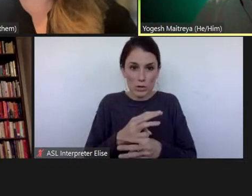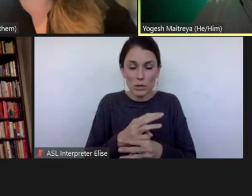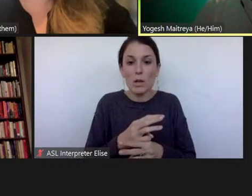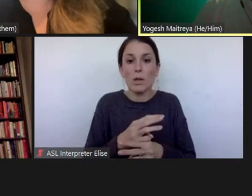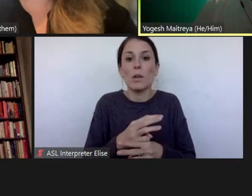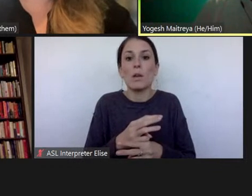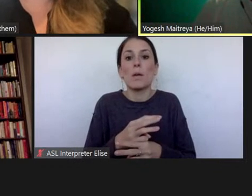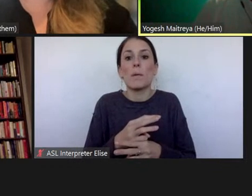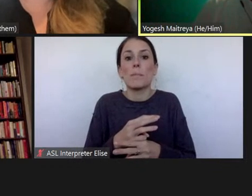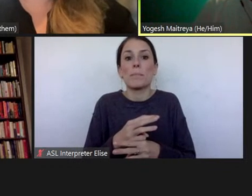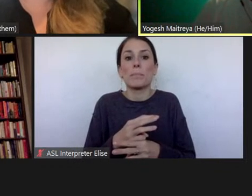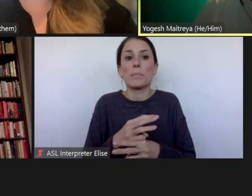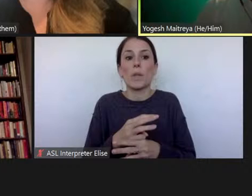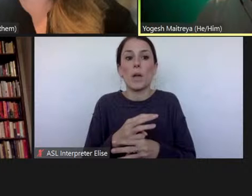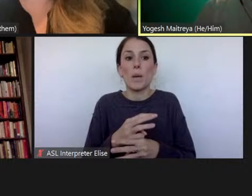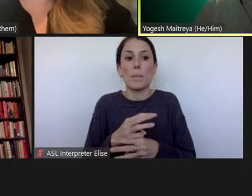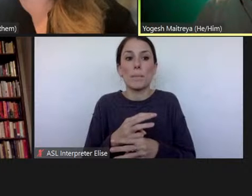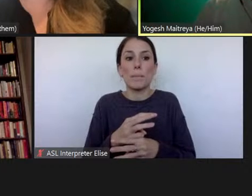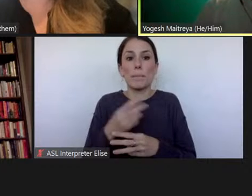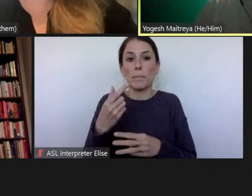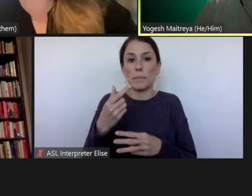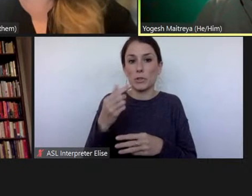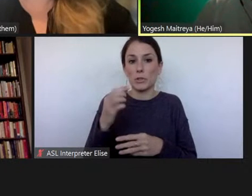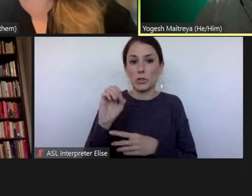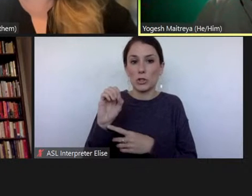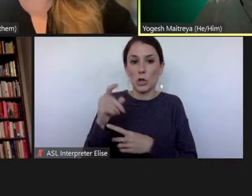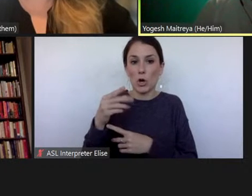invading geographies and